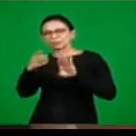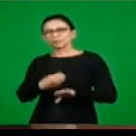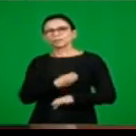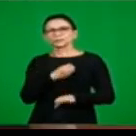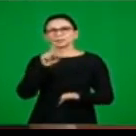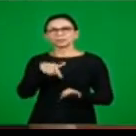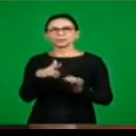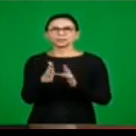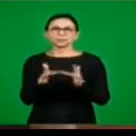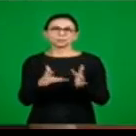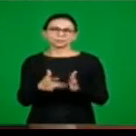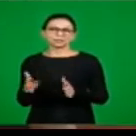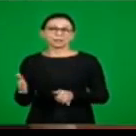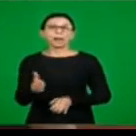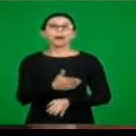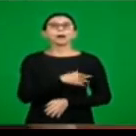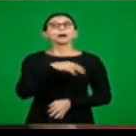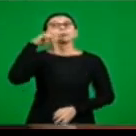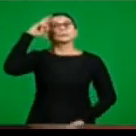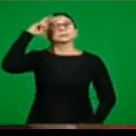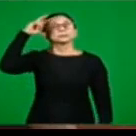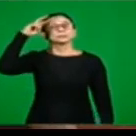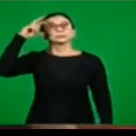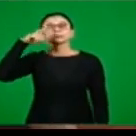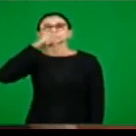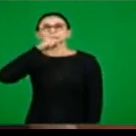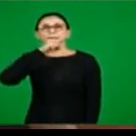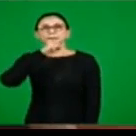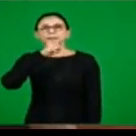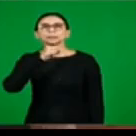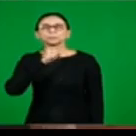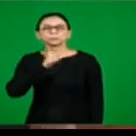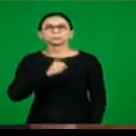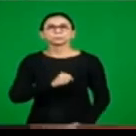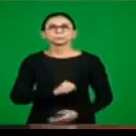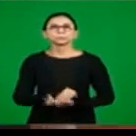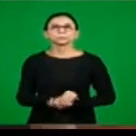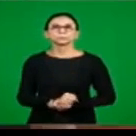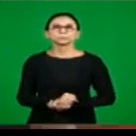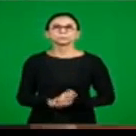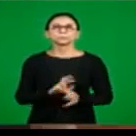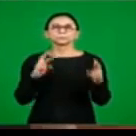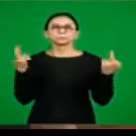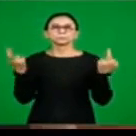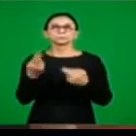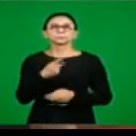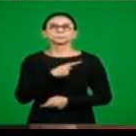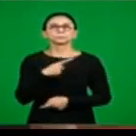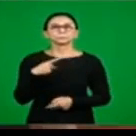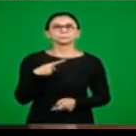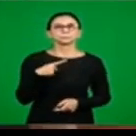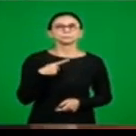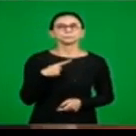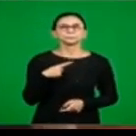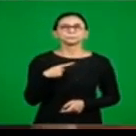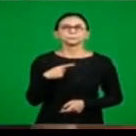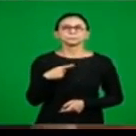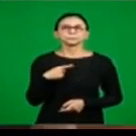I'd like to remind the brethren that Saturday we have a meeting with the pastor to close the year.